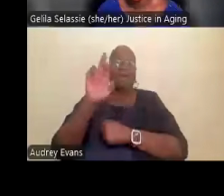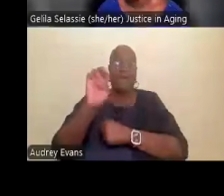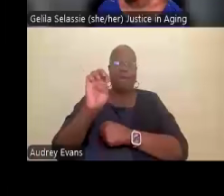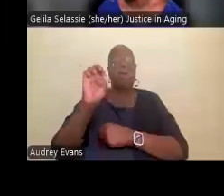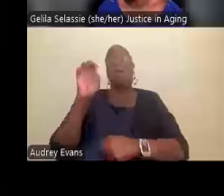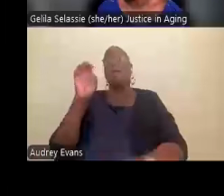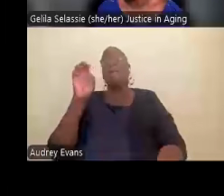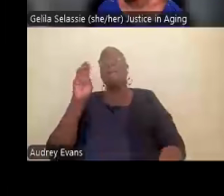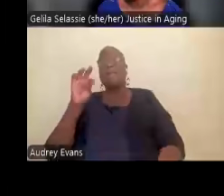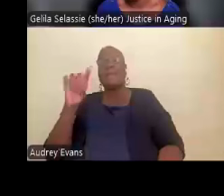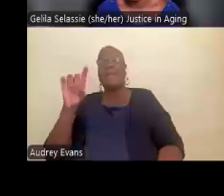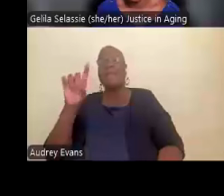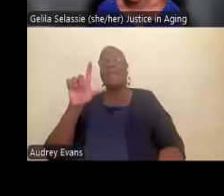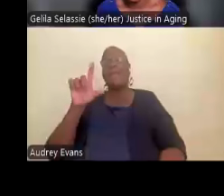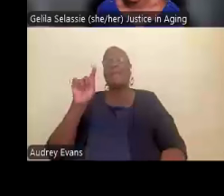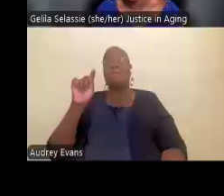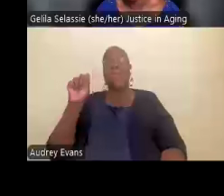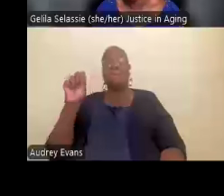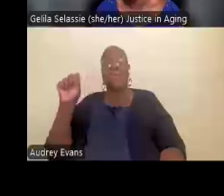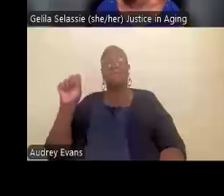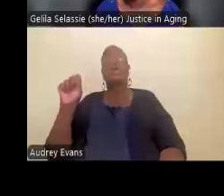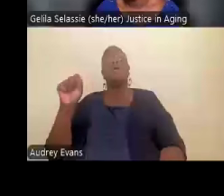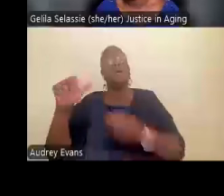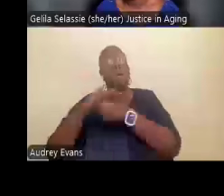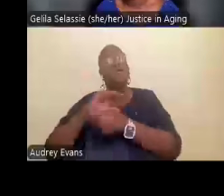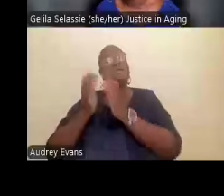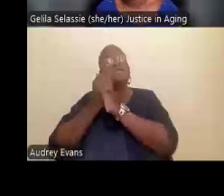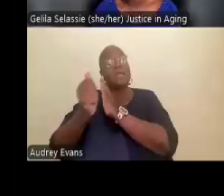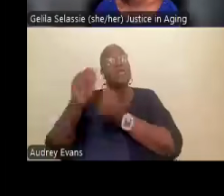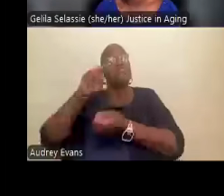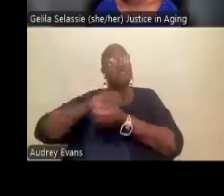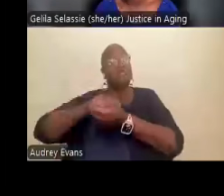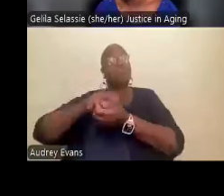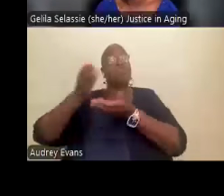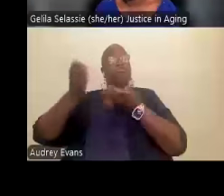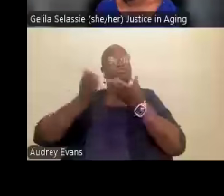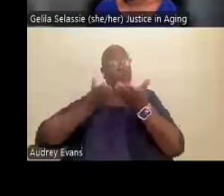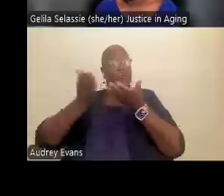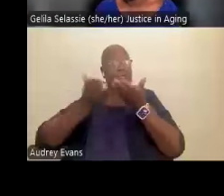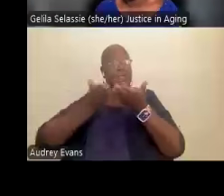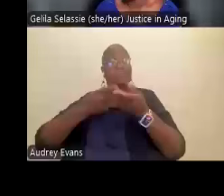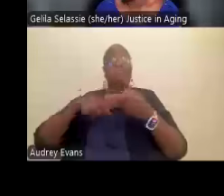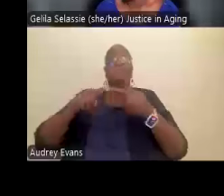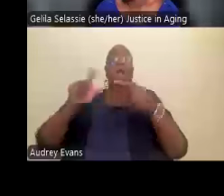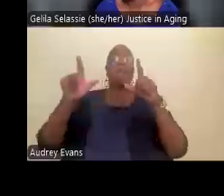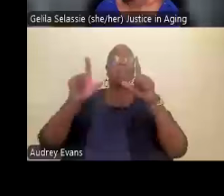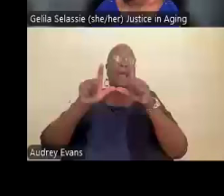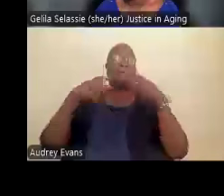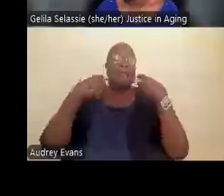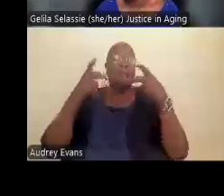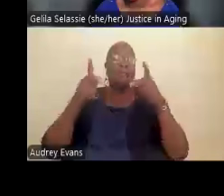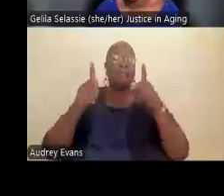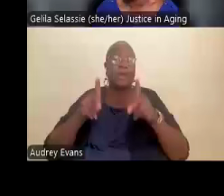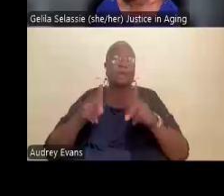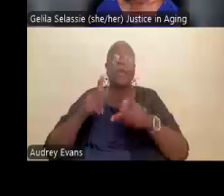Medicaid LTSS covers skilled nursing services, which includes things like having a licensed health professional like a registered